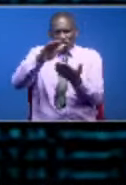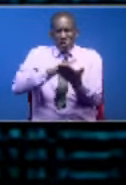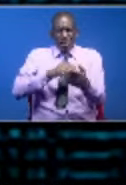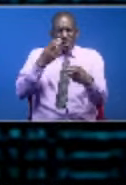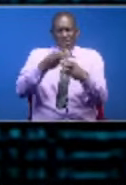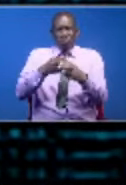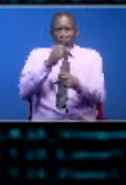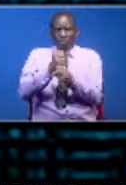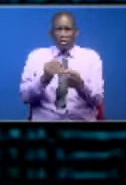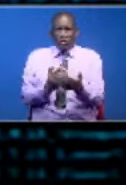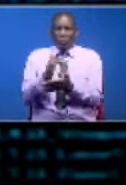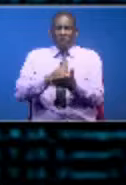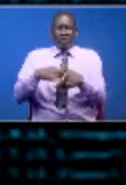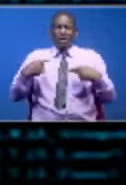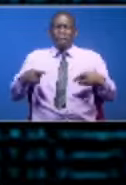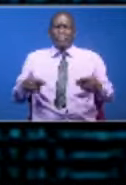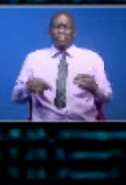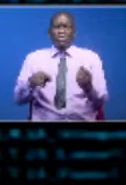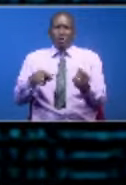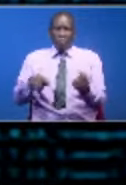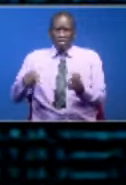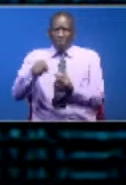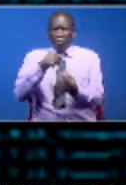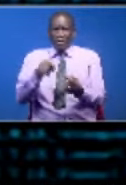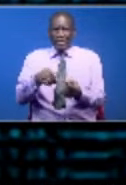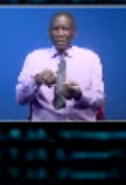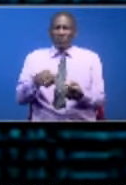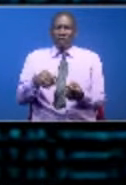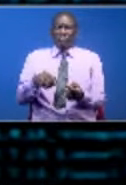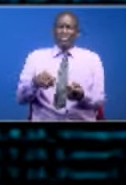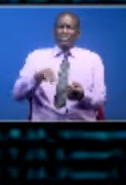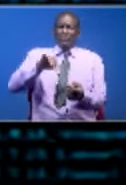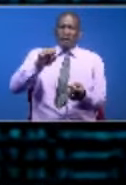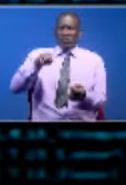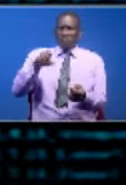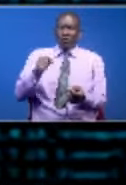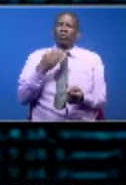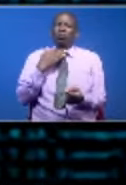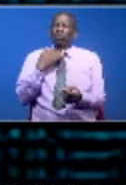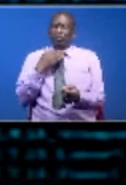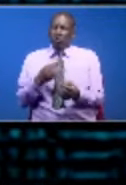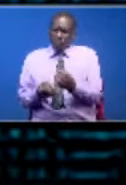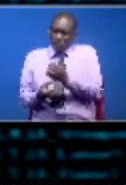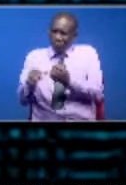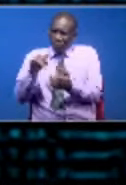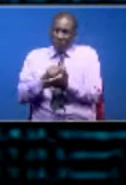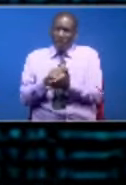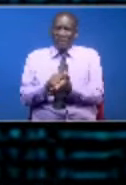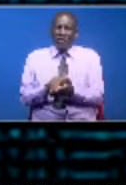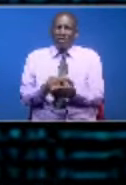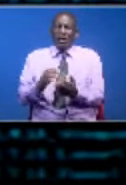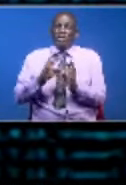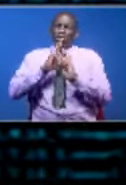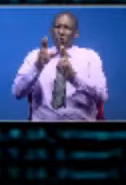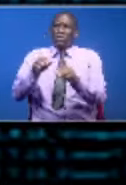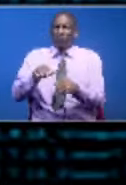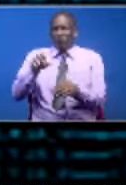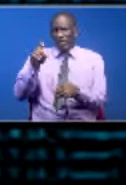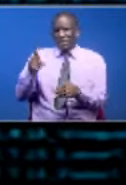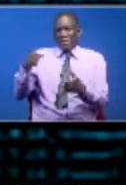that people, when say James wants to invest and say, I need this impact, and I'm reporting on X amount of